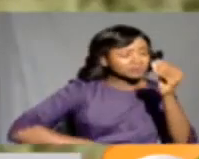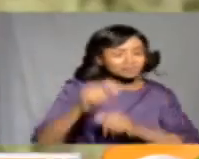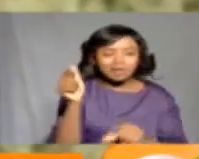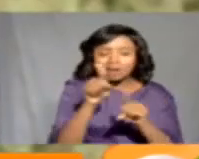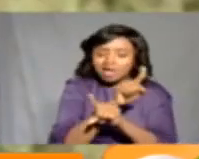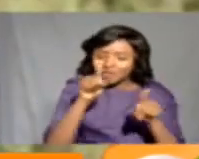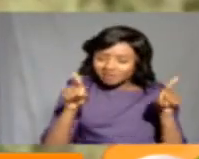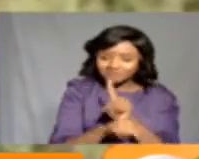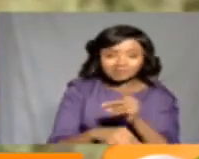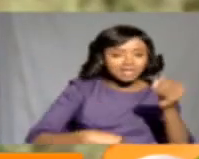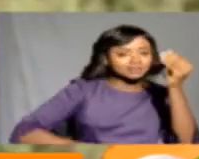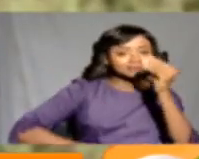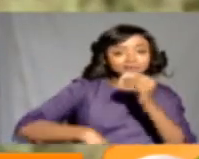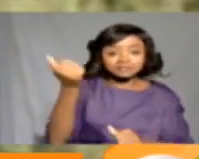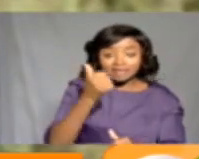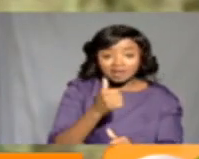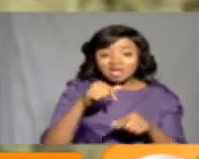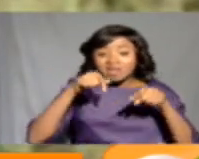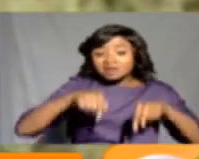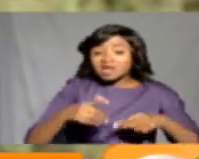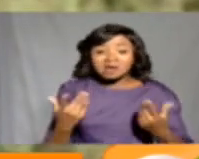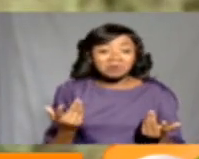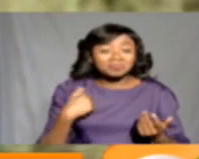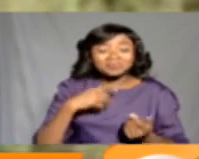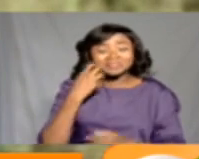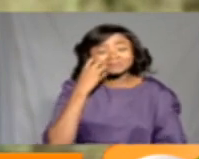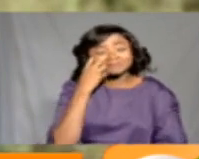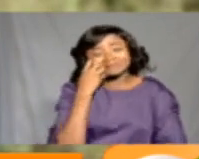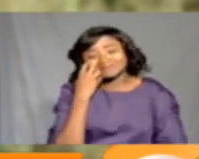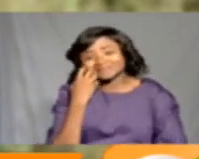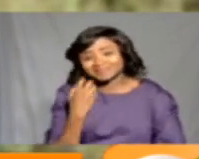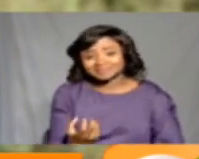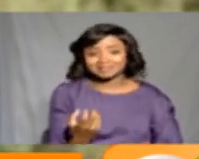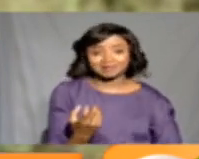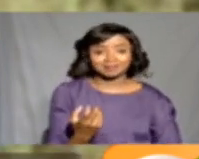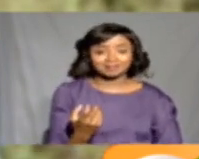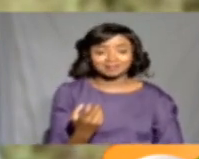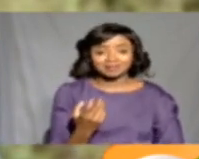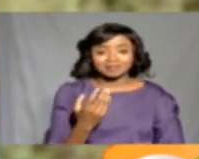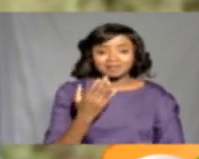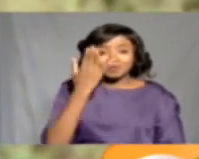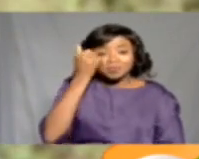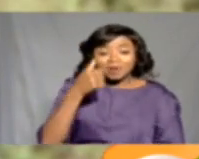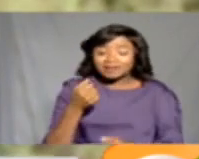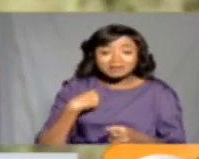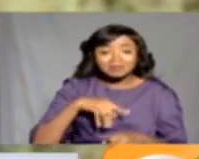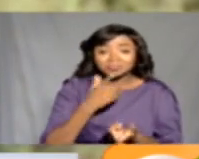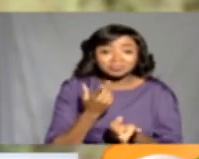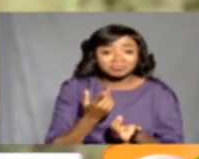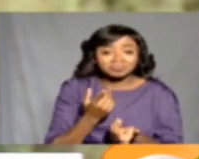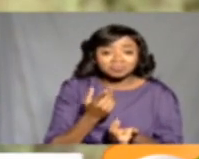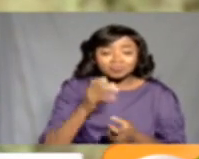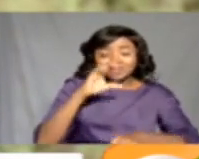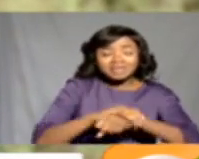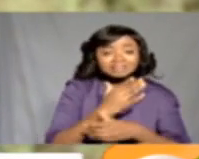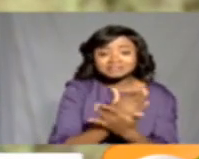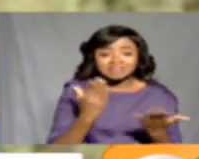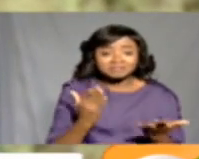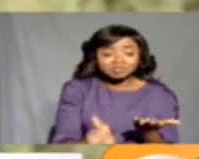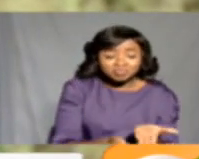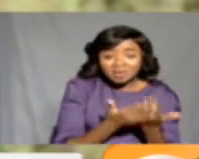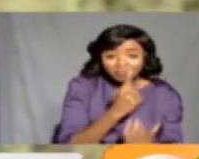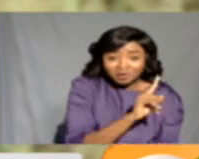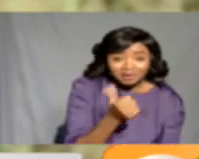kitu. Sasa tumeusa tupate hata kitu ya ku.